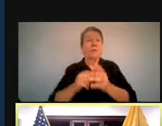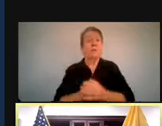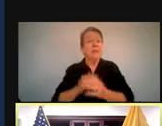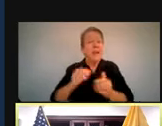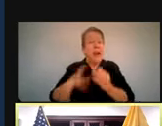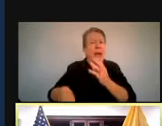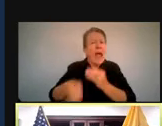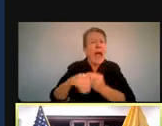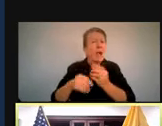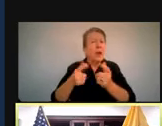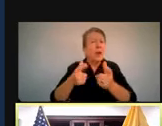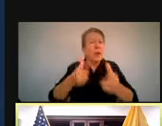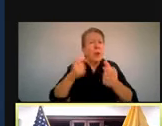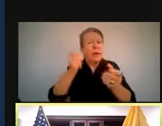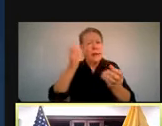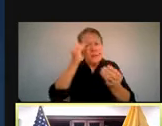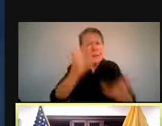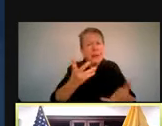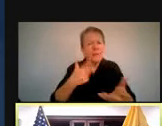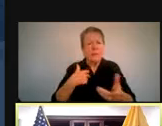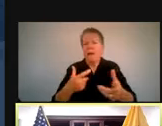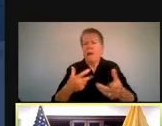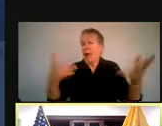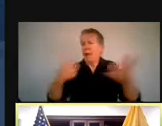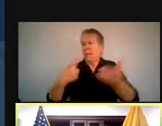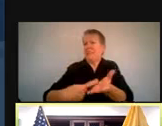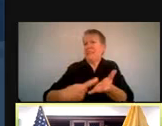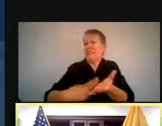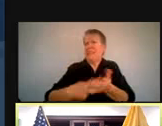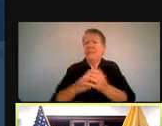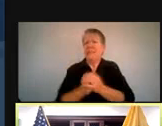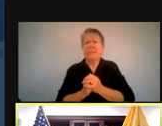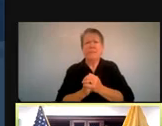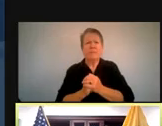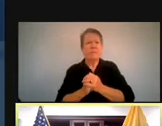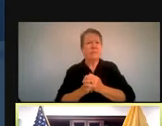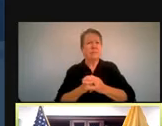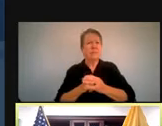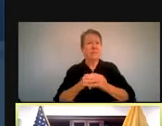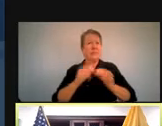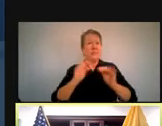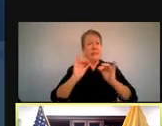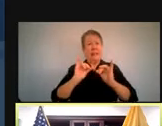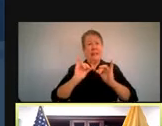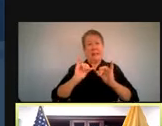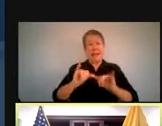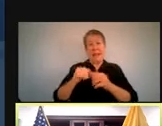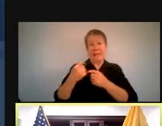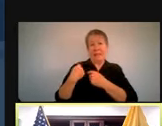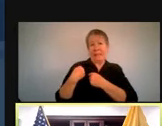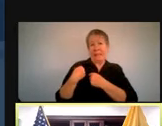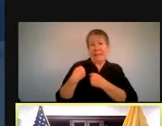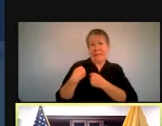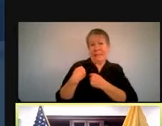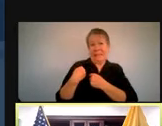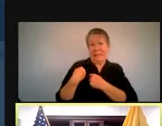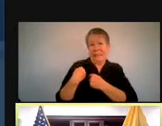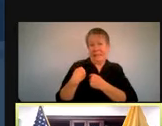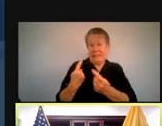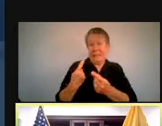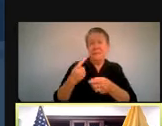today. First, the latest numbers from the Secretary of State and the Division of Elections shows that a total of, as you